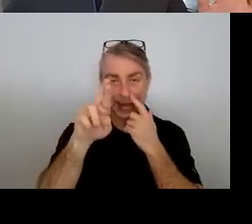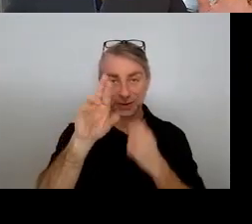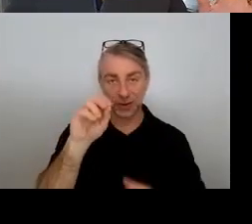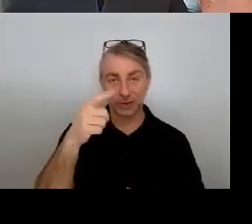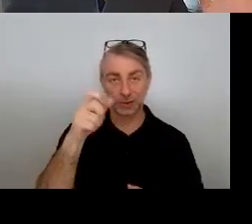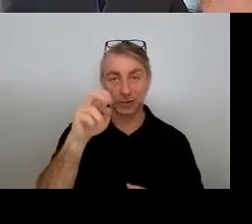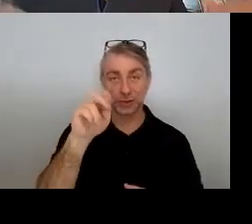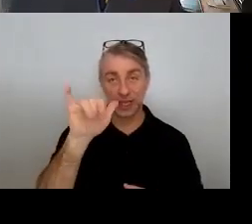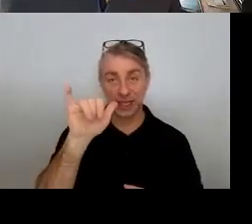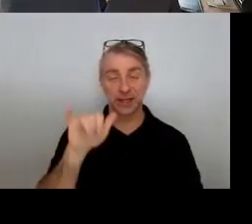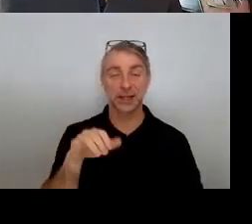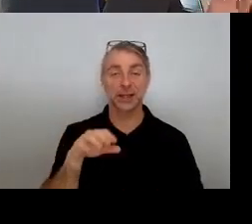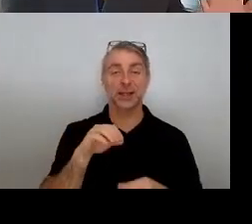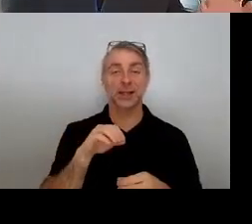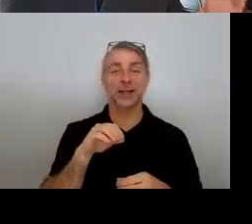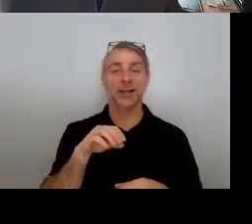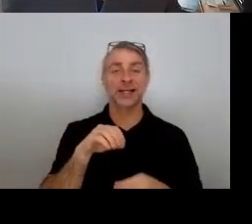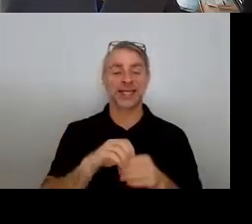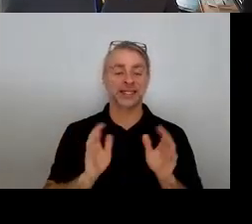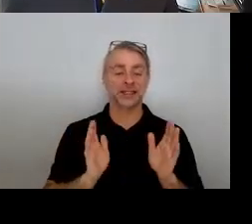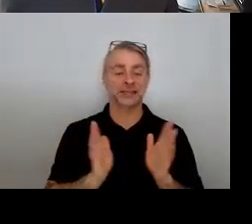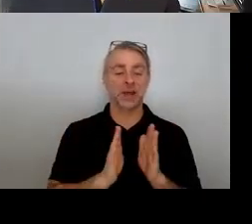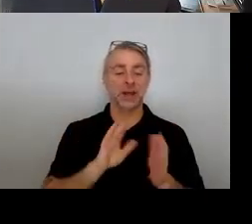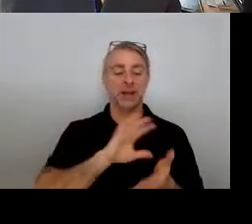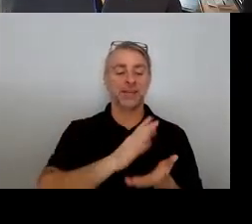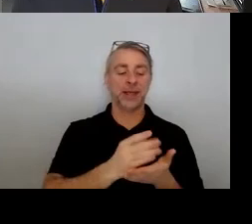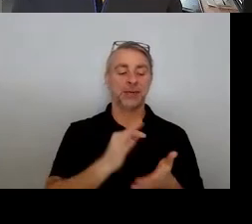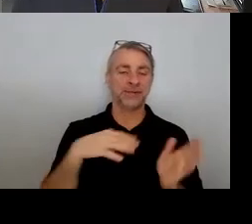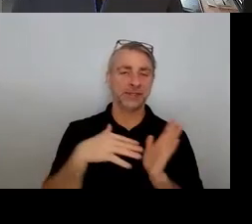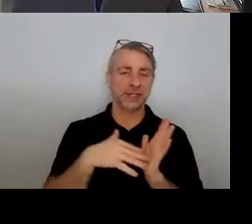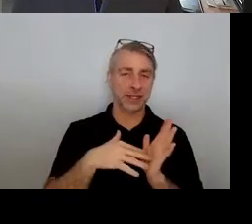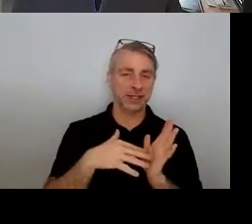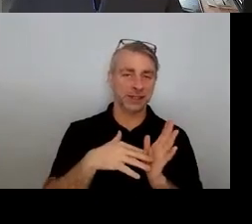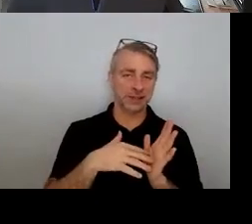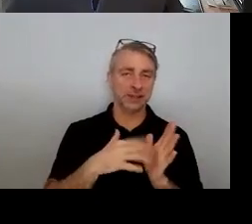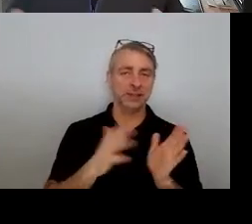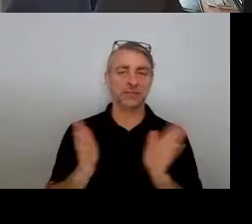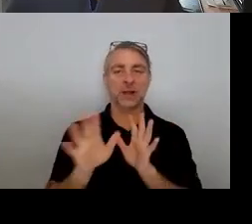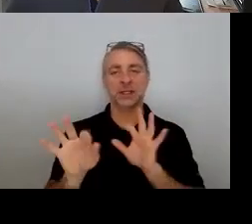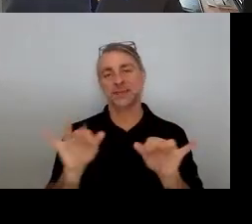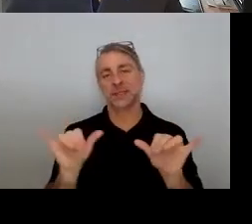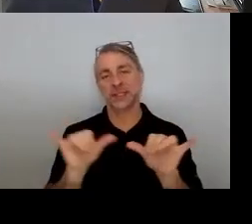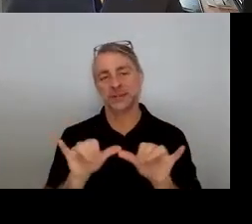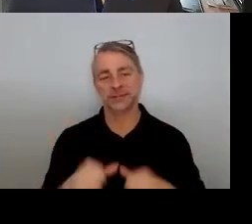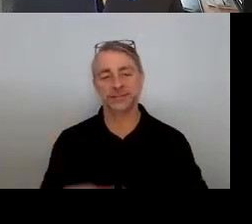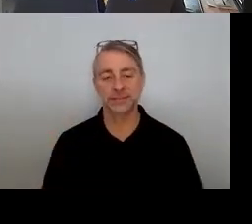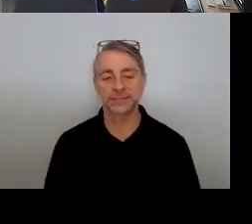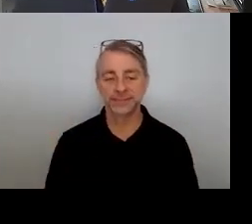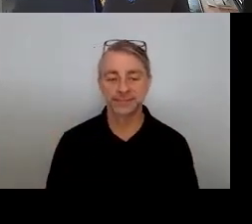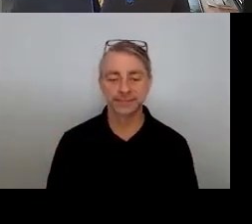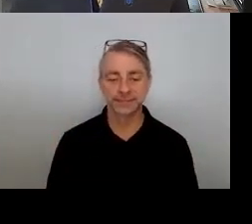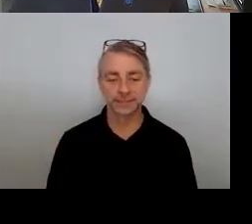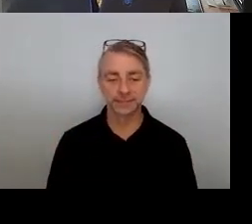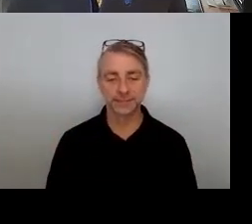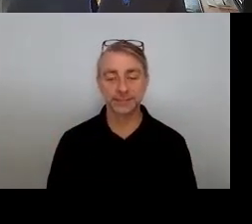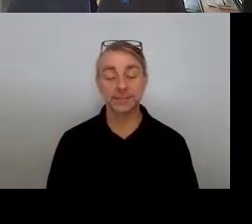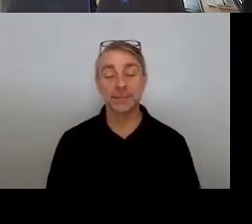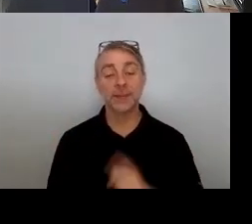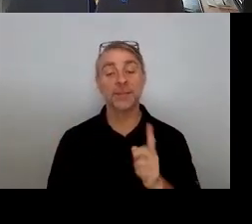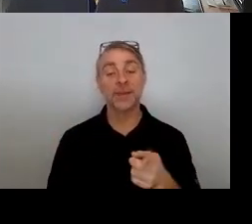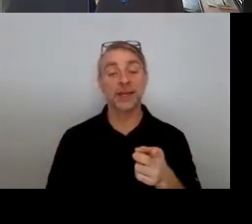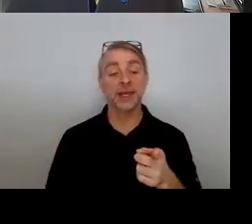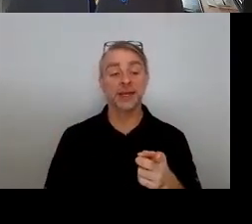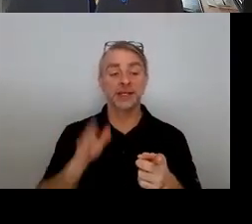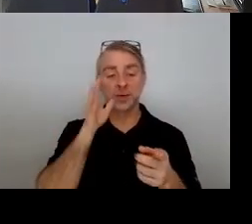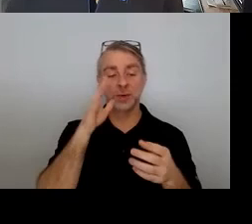and meta-analyses with fewer studies and smaller sample sizes. But this would give you a sense of how you would